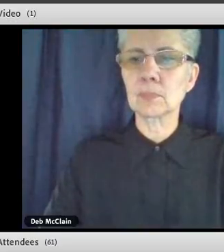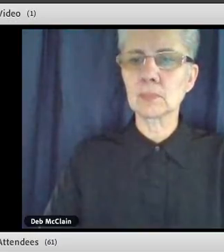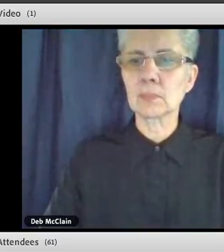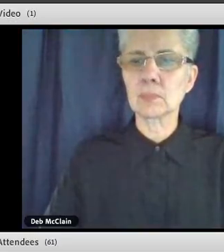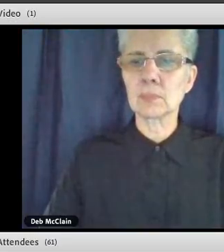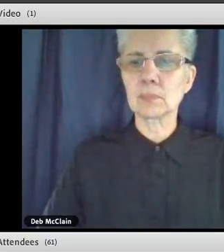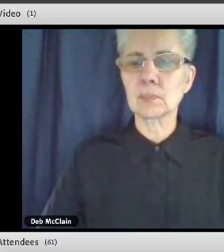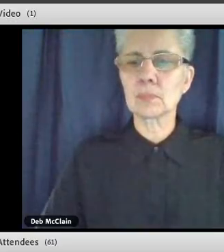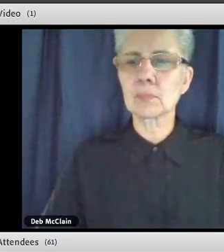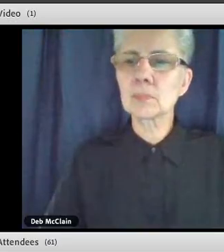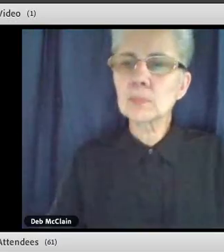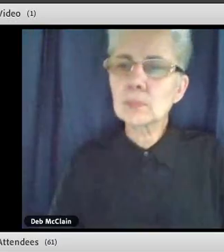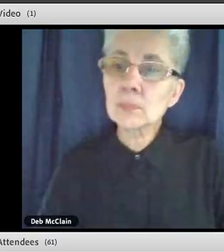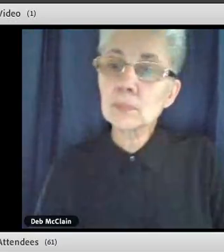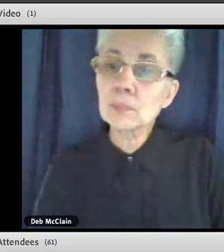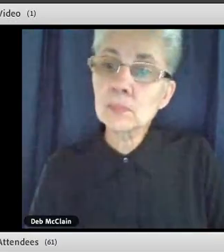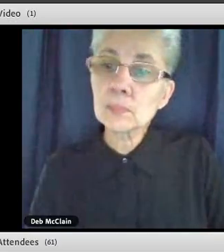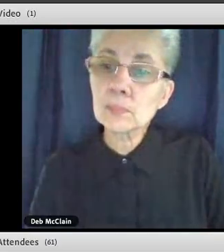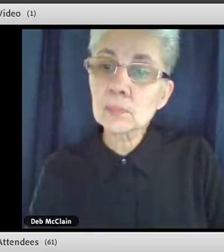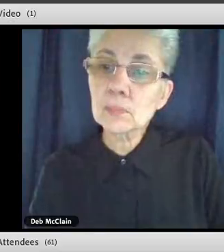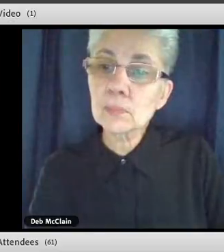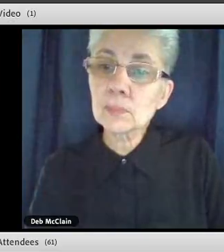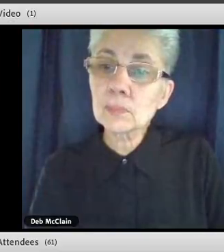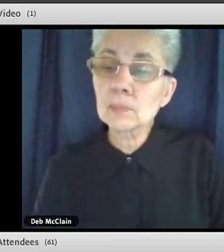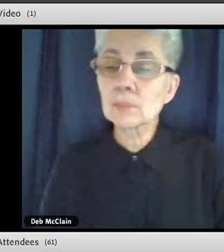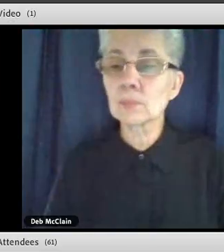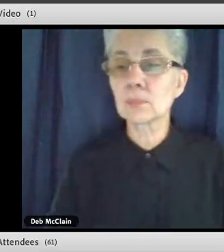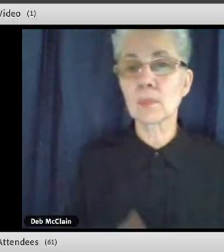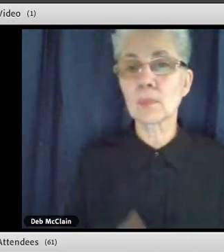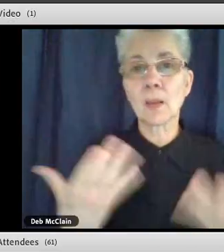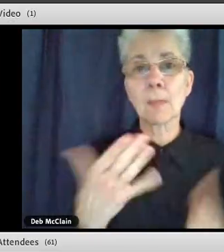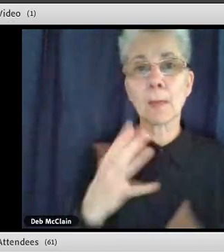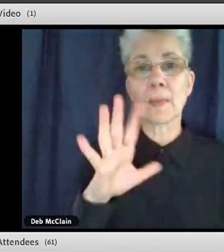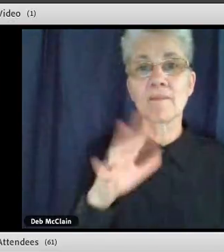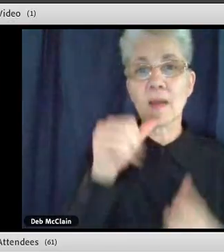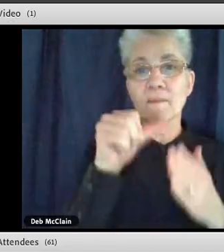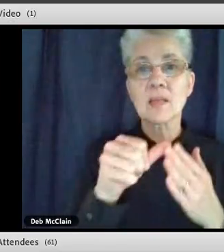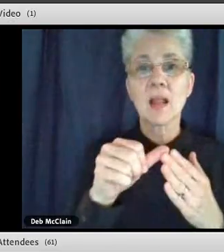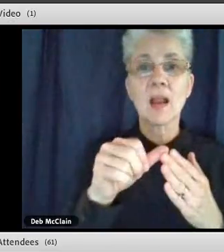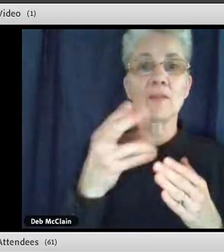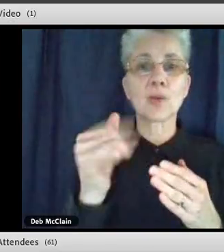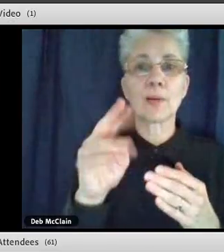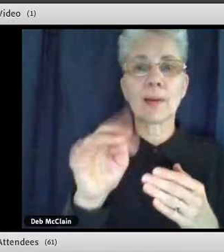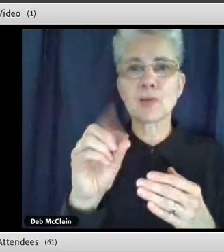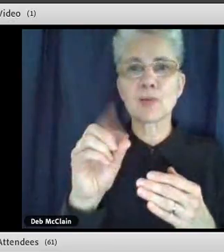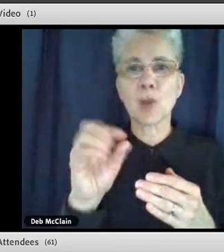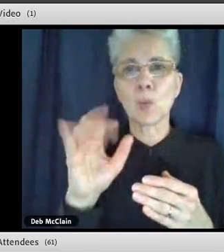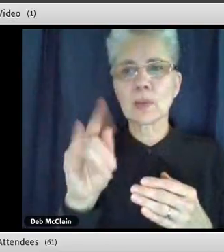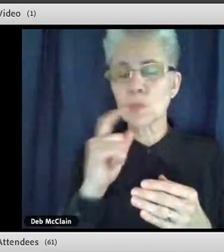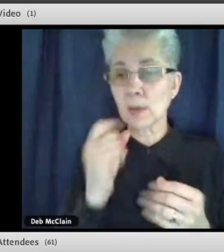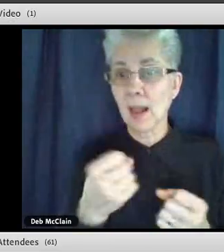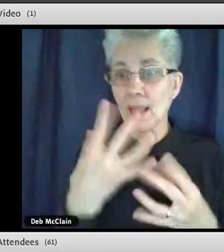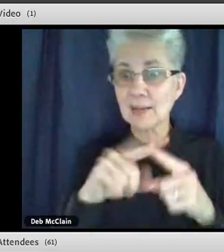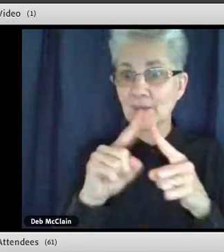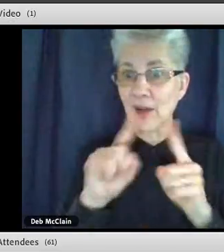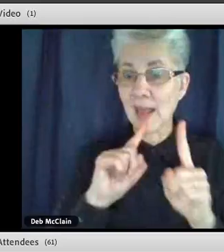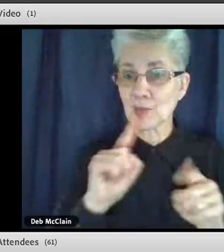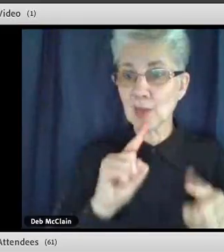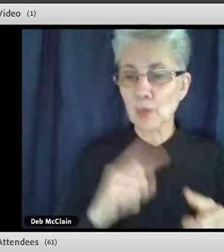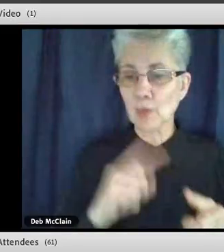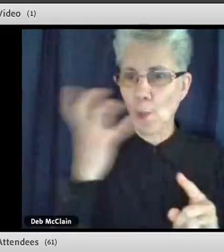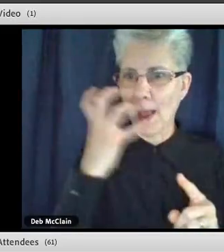Okay, maybe 5 letters of Cortez, just Hernando Cortez. Wow, we're getting all sorts of different different answers to this, which